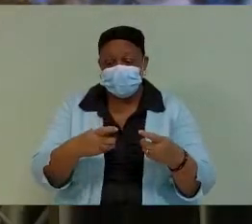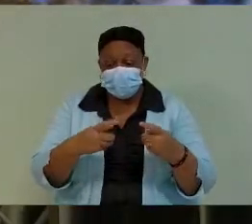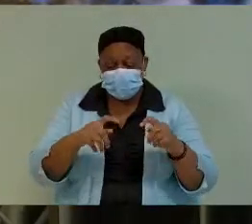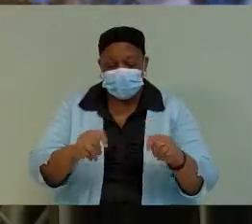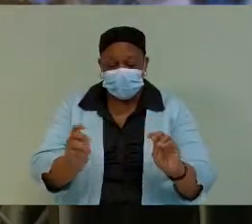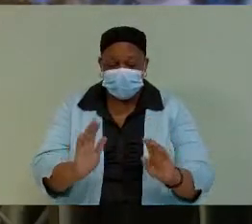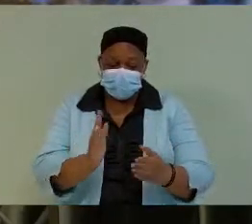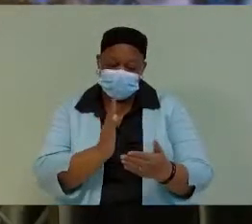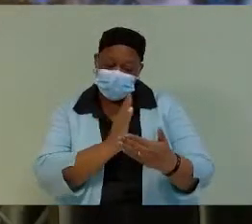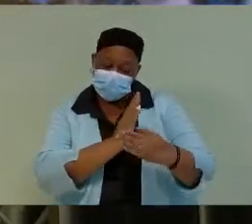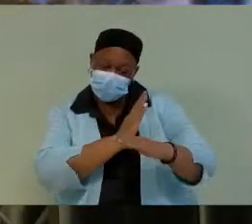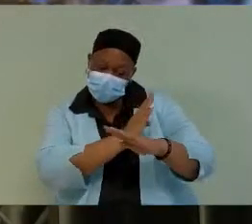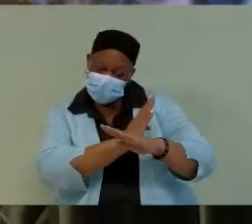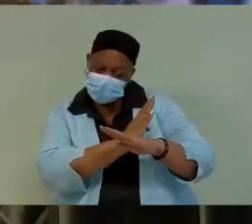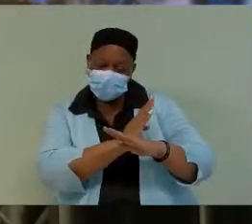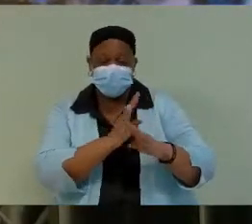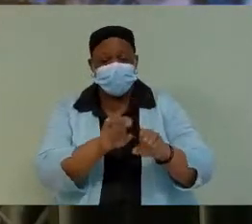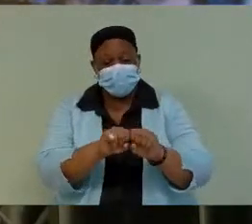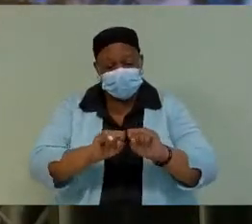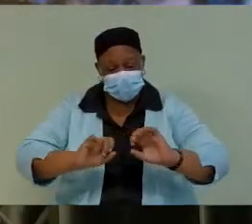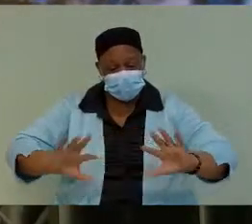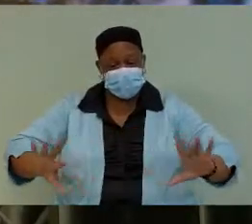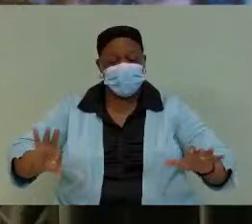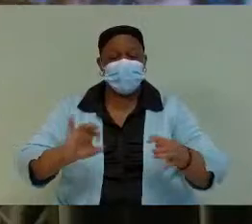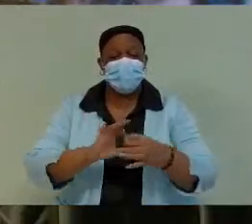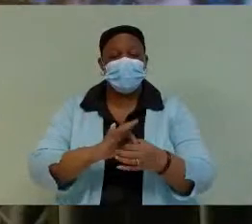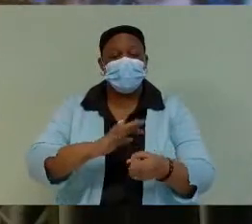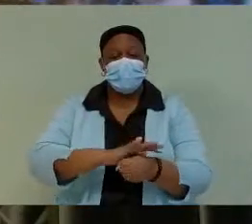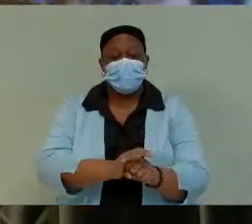the COVID-19 and not